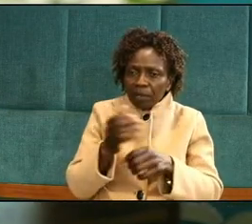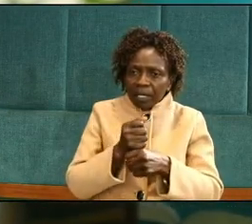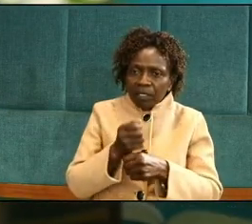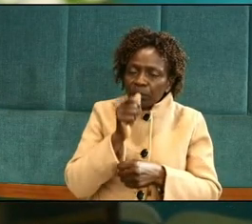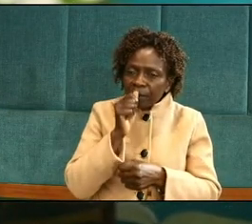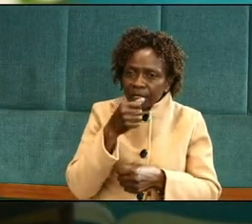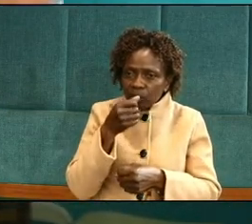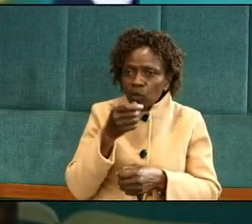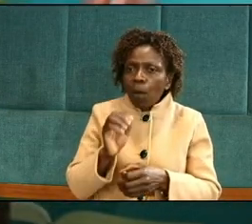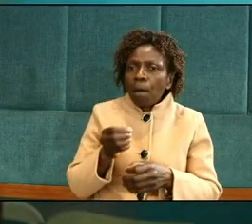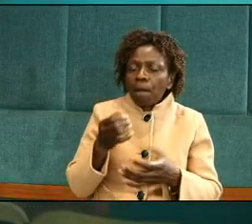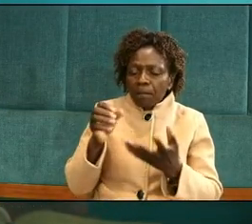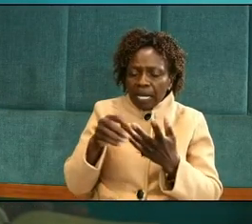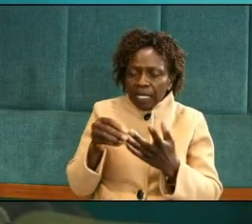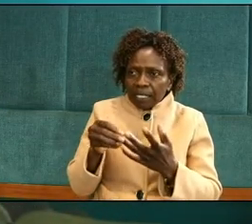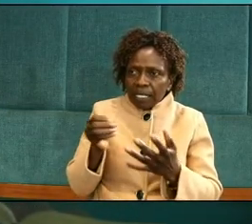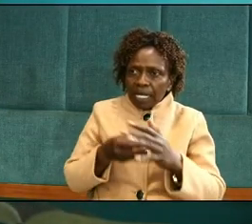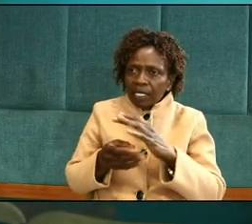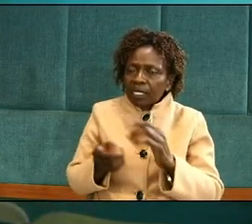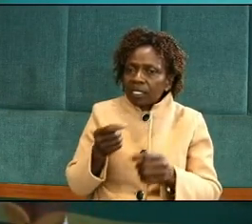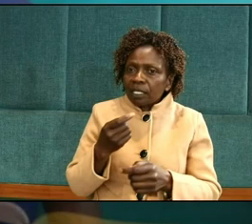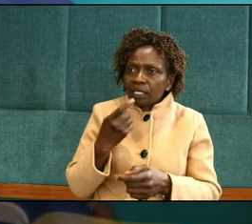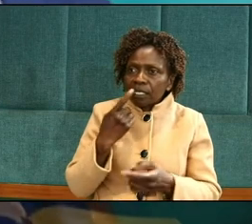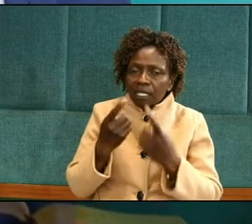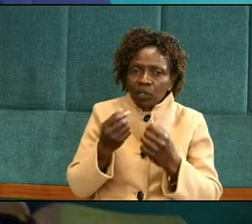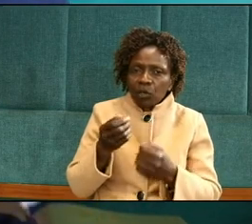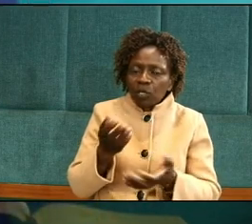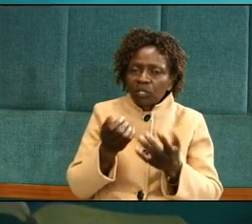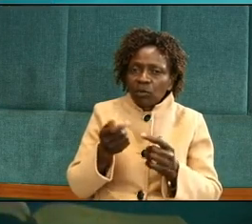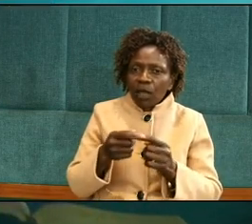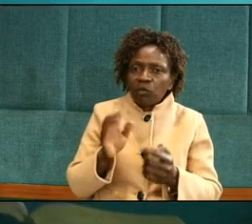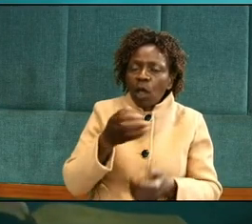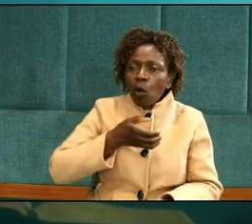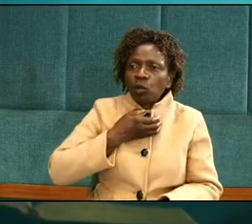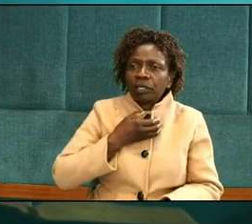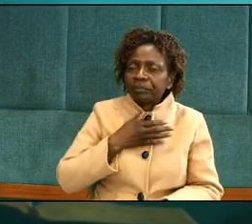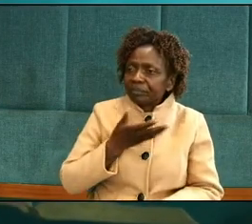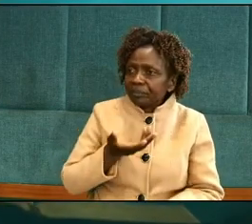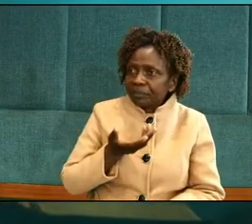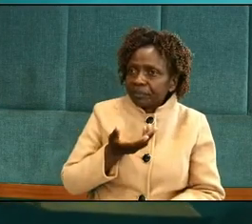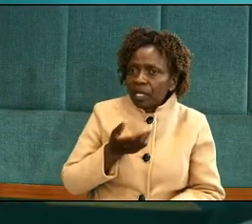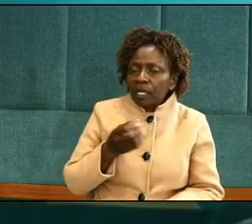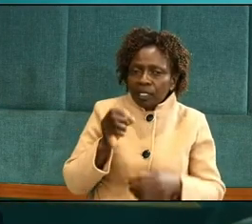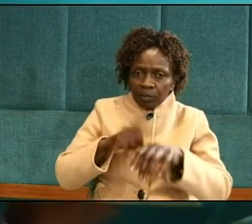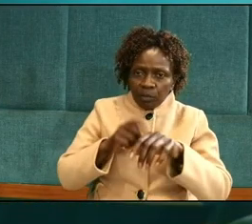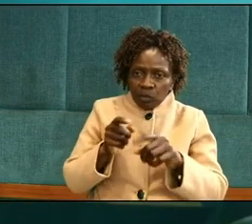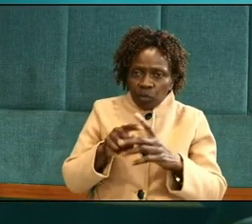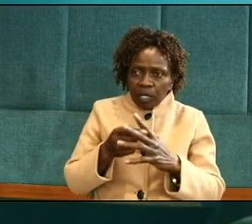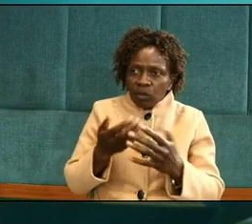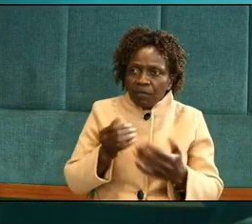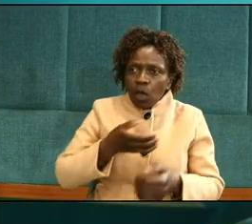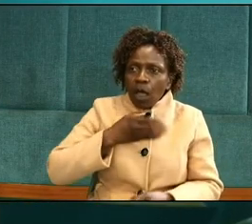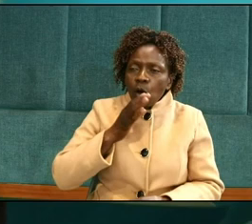And so marriage counselors go flattering people. No, you need to have your own. You know, you need to... The moment that you begin to